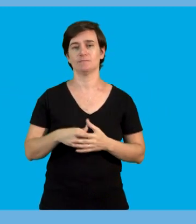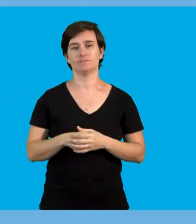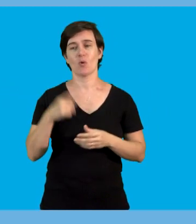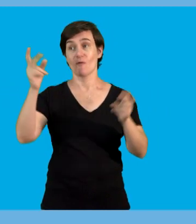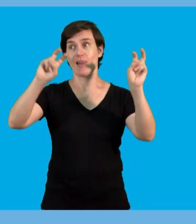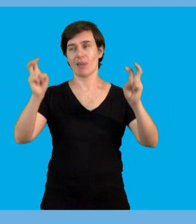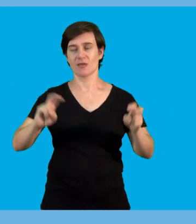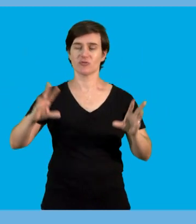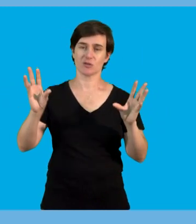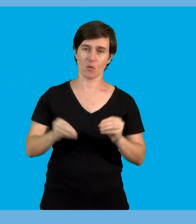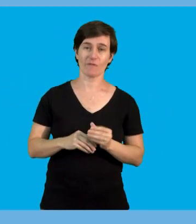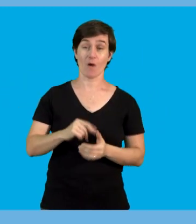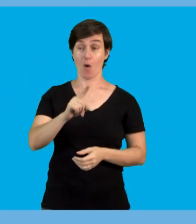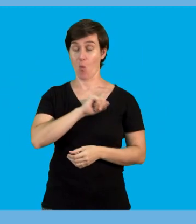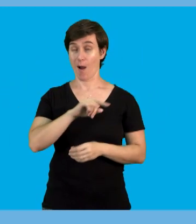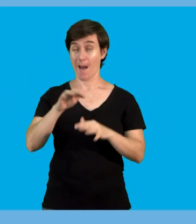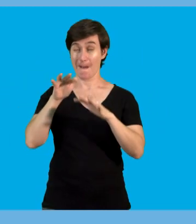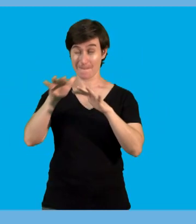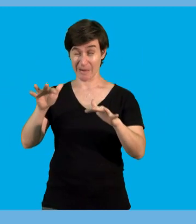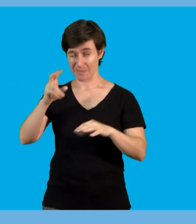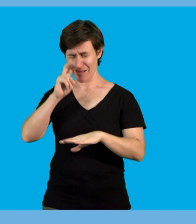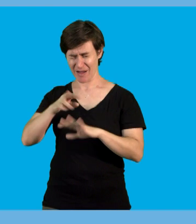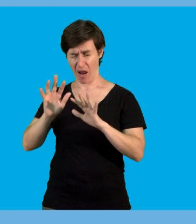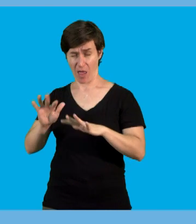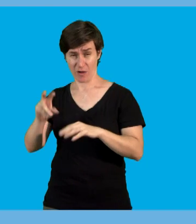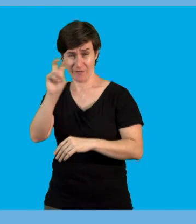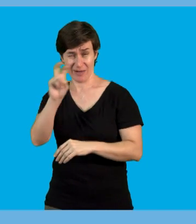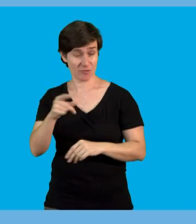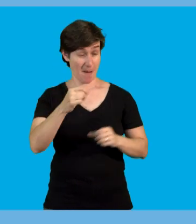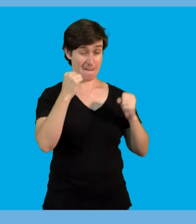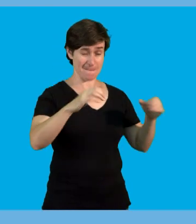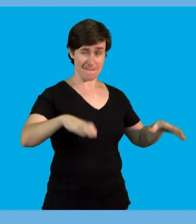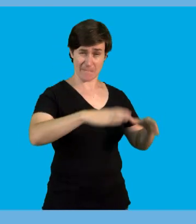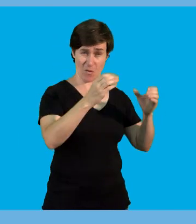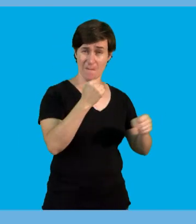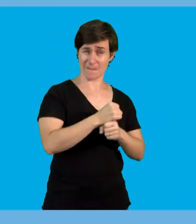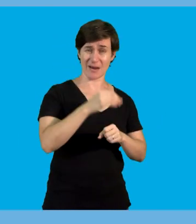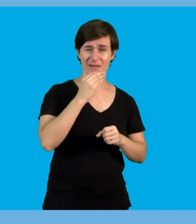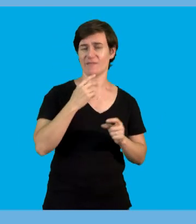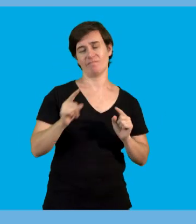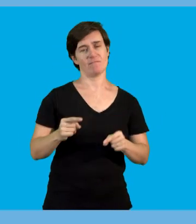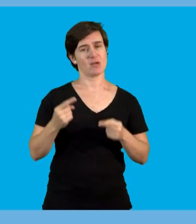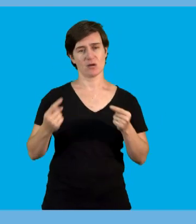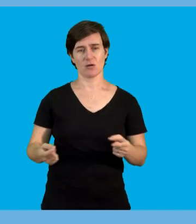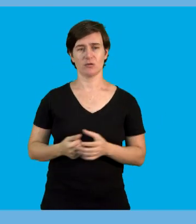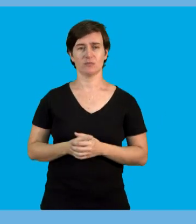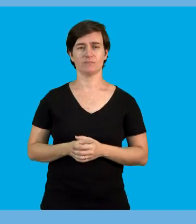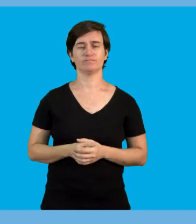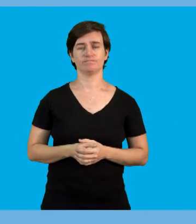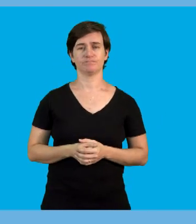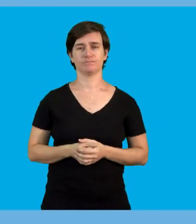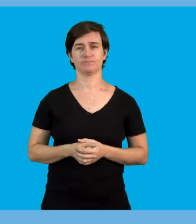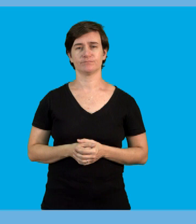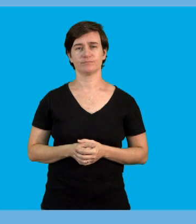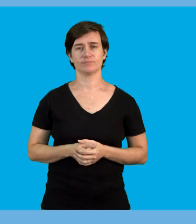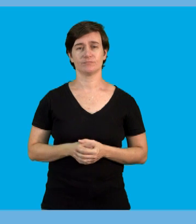said, because the demand is not met by the supply. We then need to have the outages, which are known as your